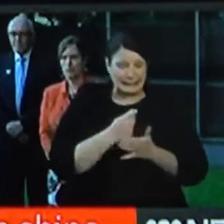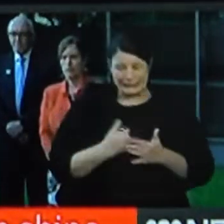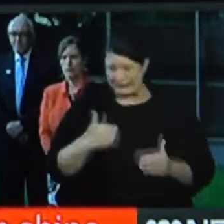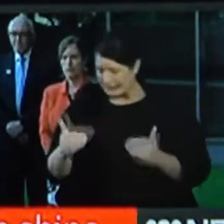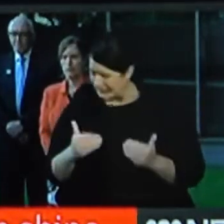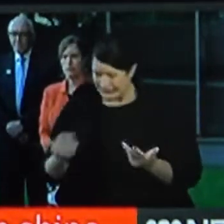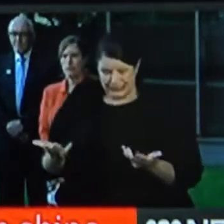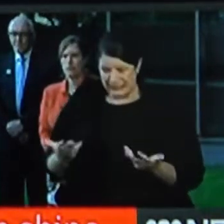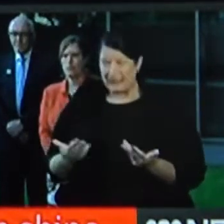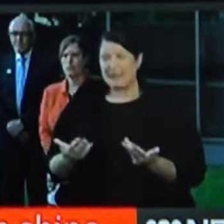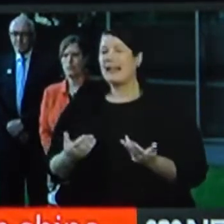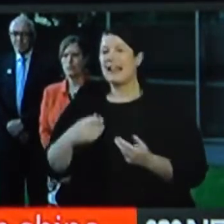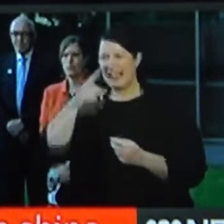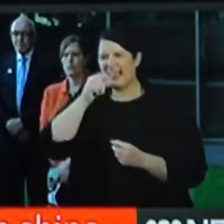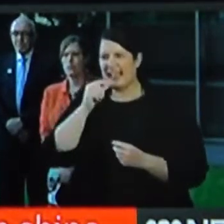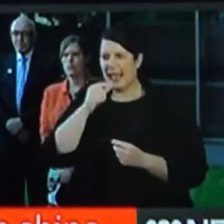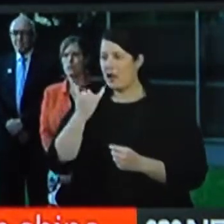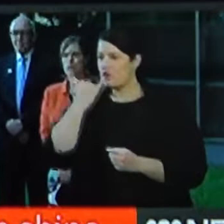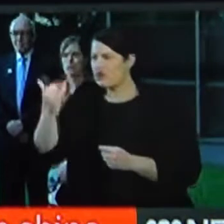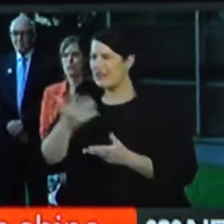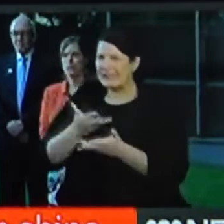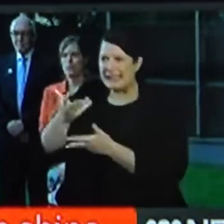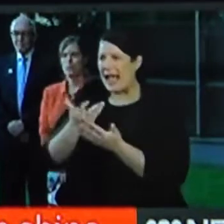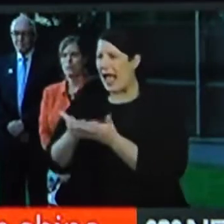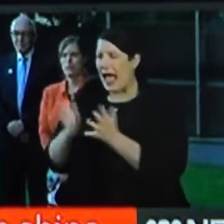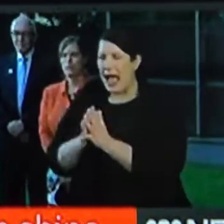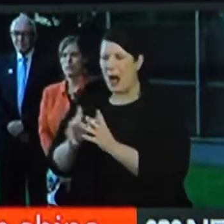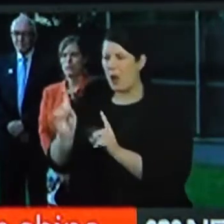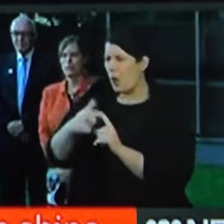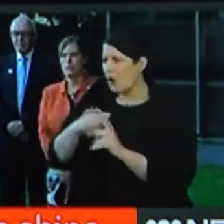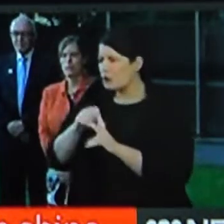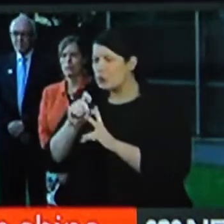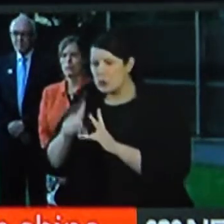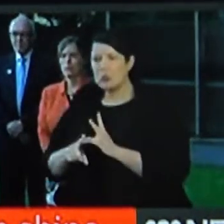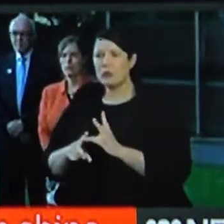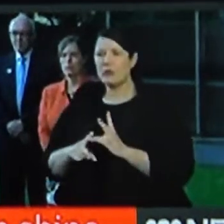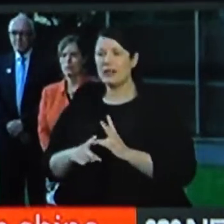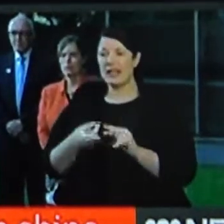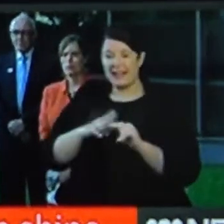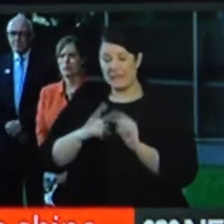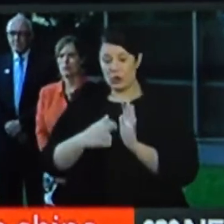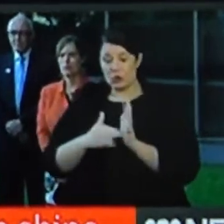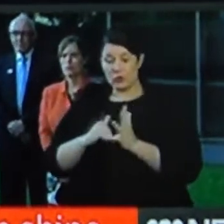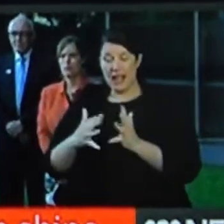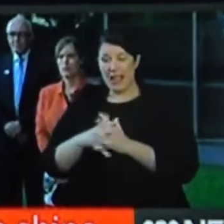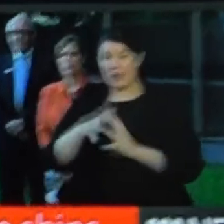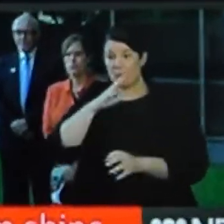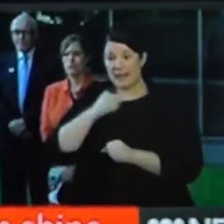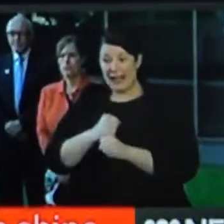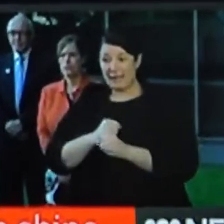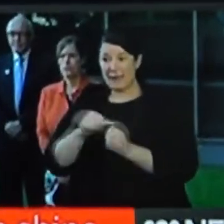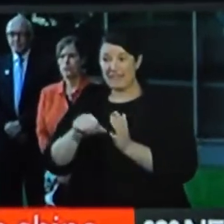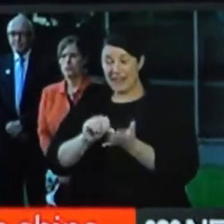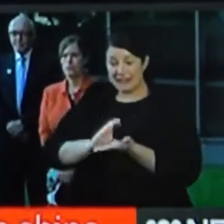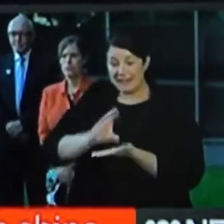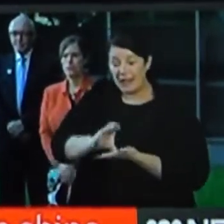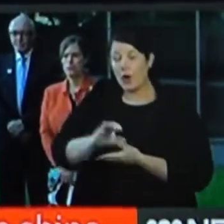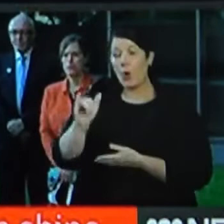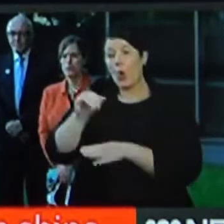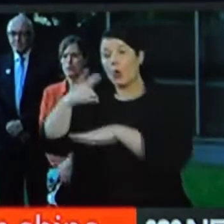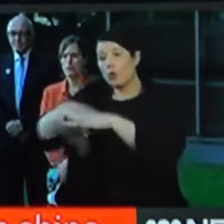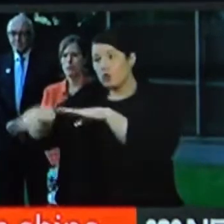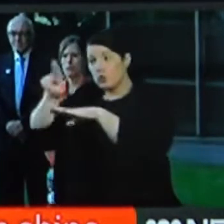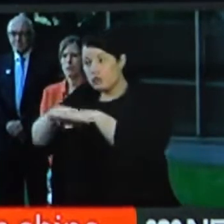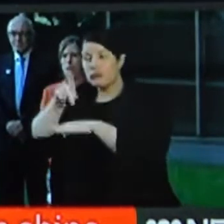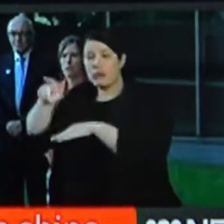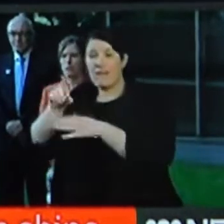can speak to if you can't access the information yourself. And whether it's a state government or a federal government support package, Service New South Wales can help